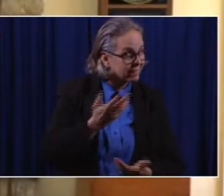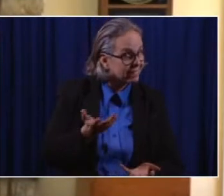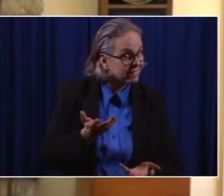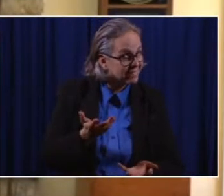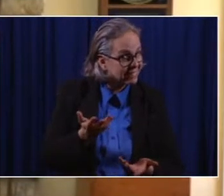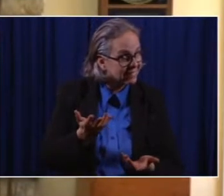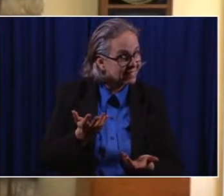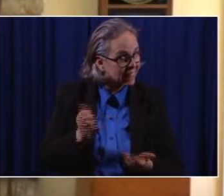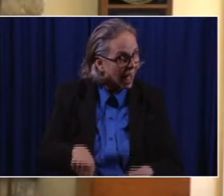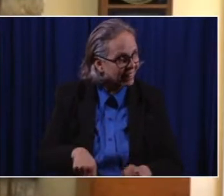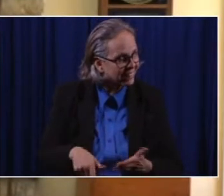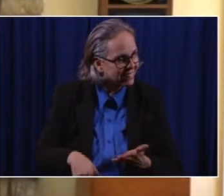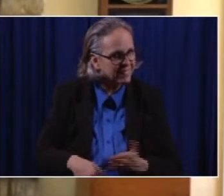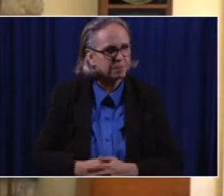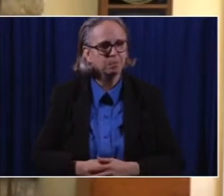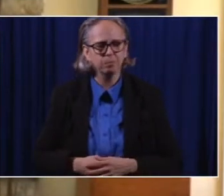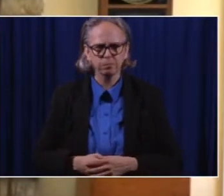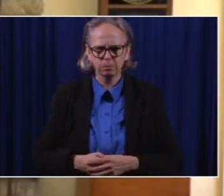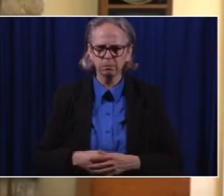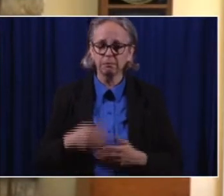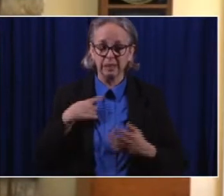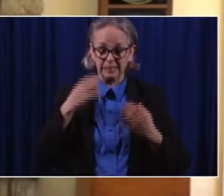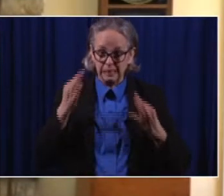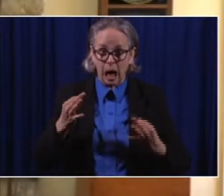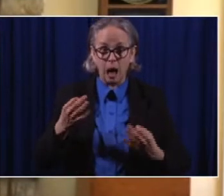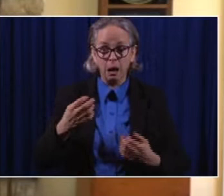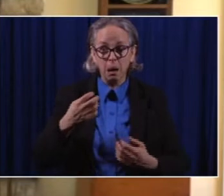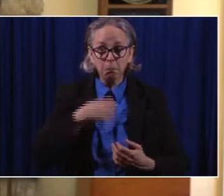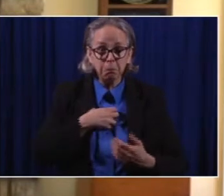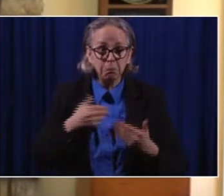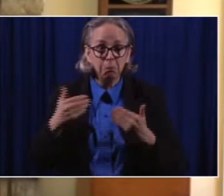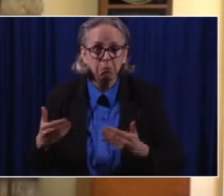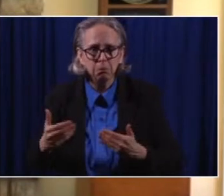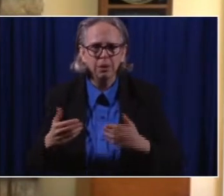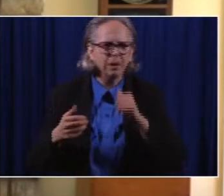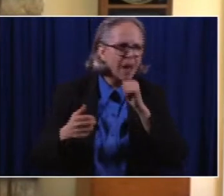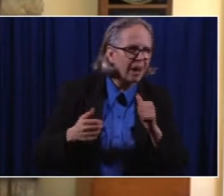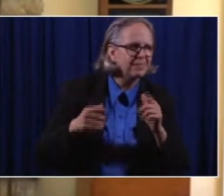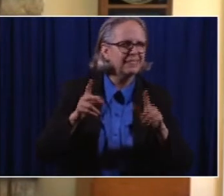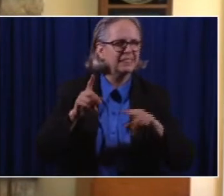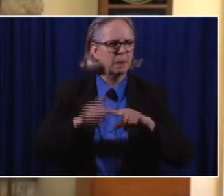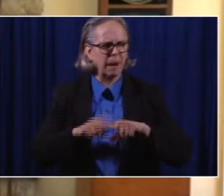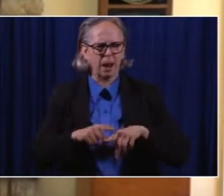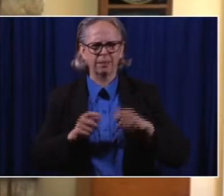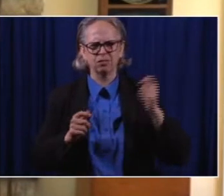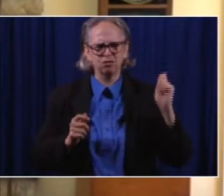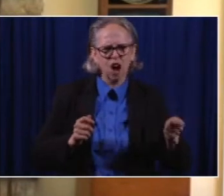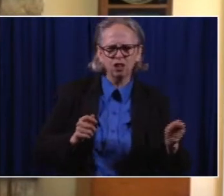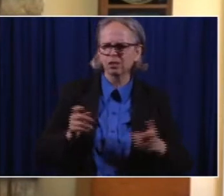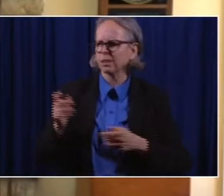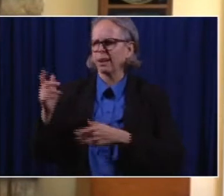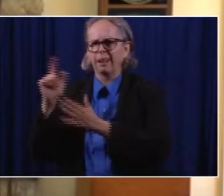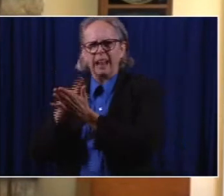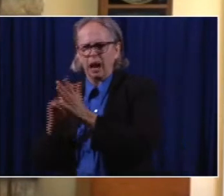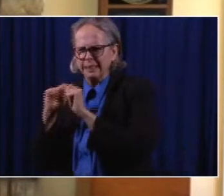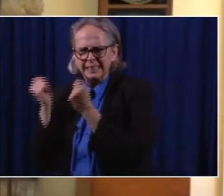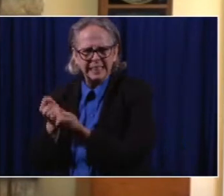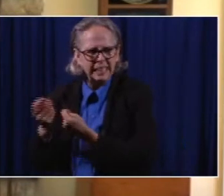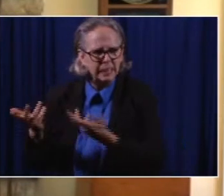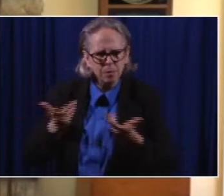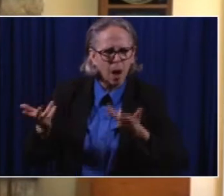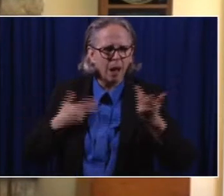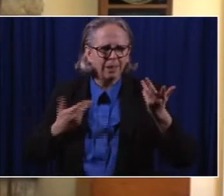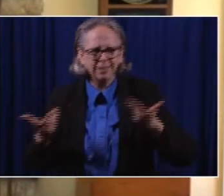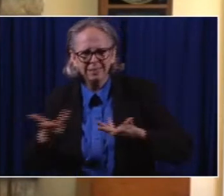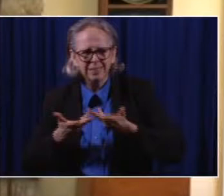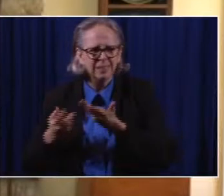We make those decisions based upon what best counsel advice is and what we think is in the best interest of the